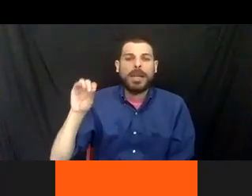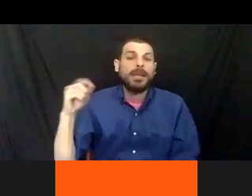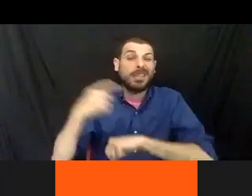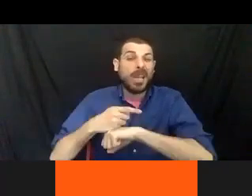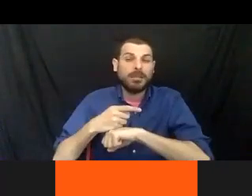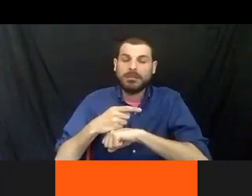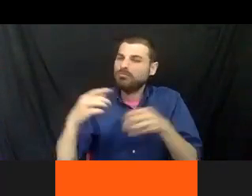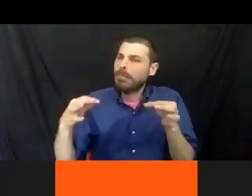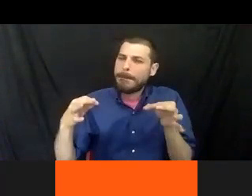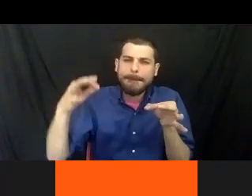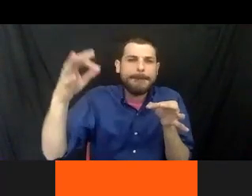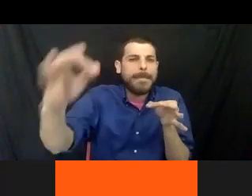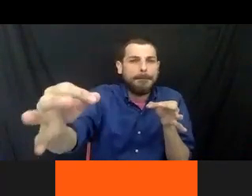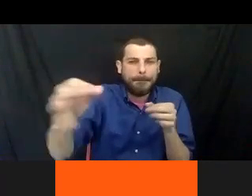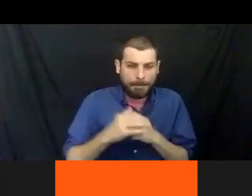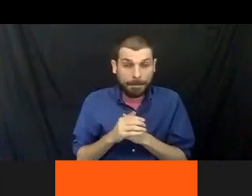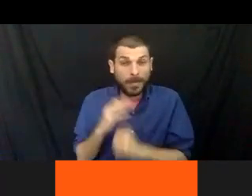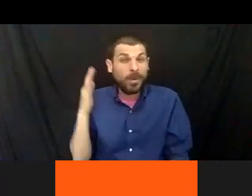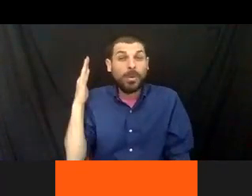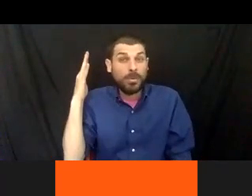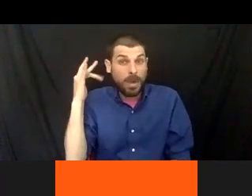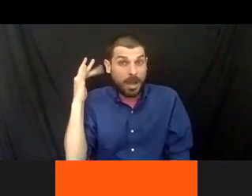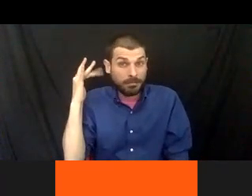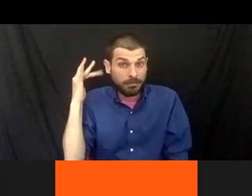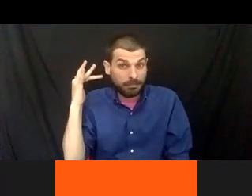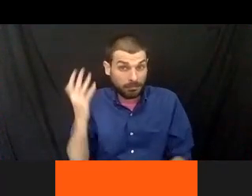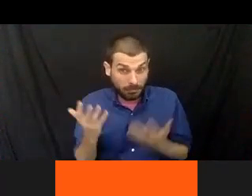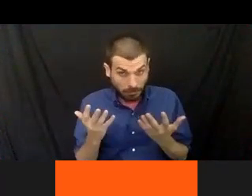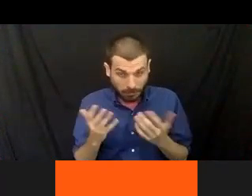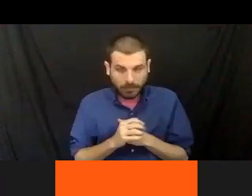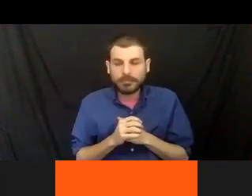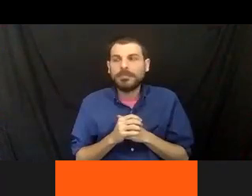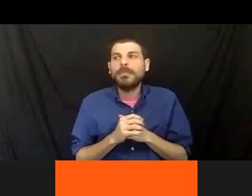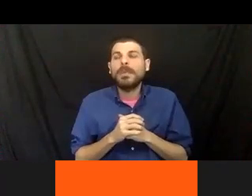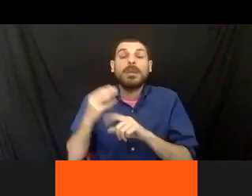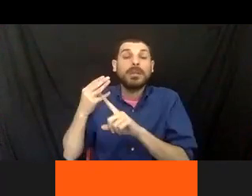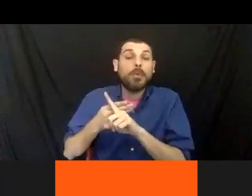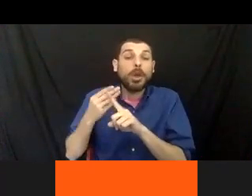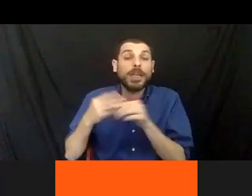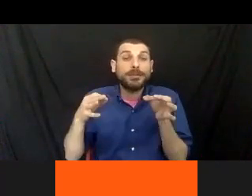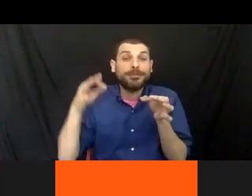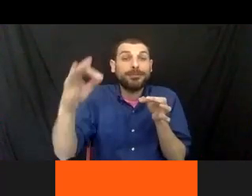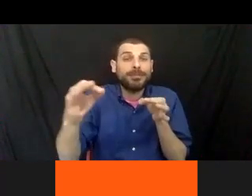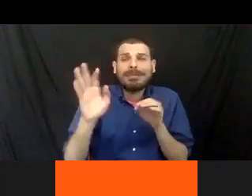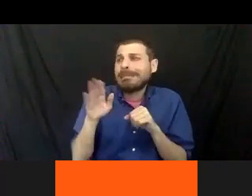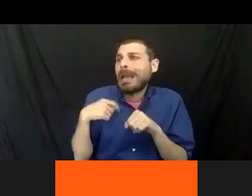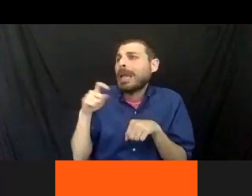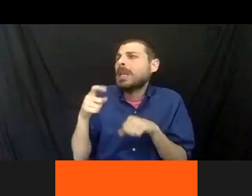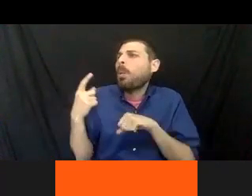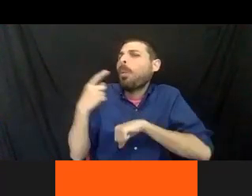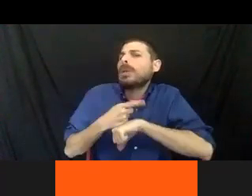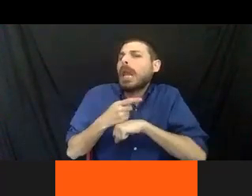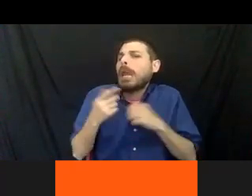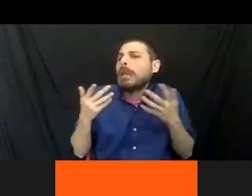my position is that if you ask for a forbearance, whether it's, 1 day or 180 days, however long it